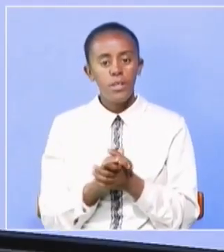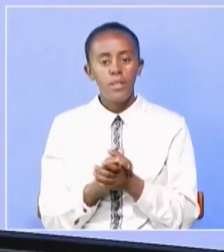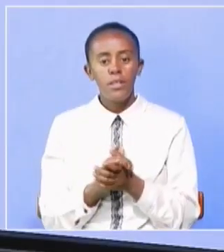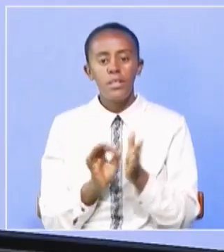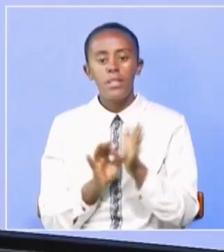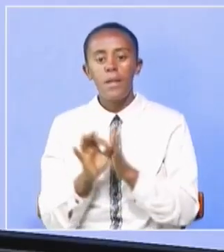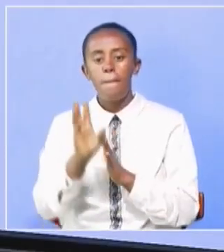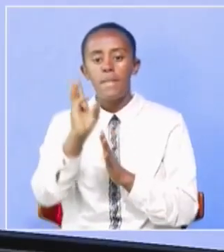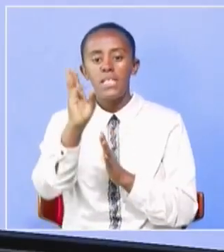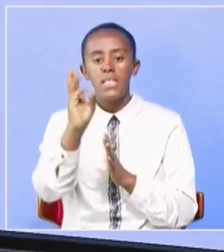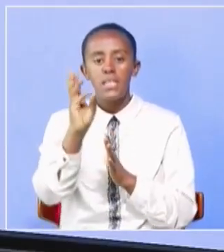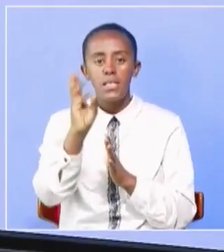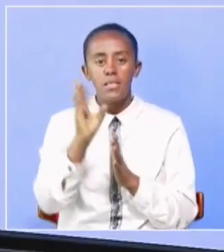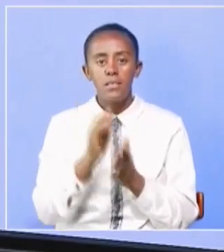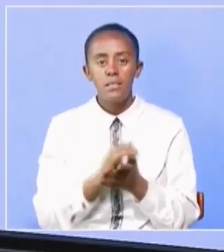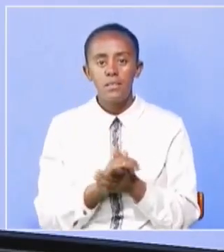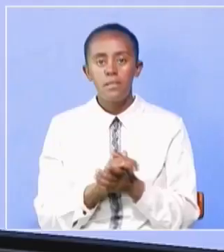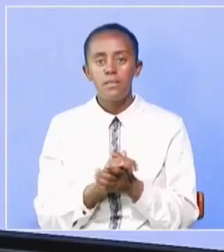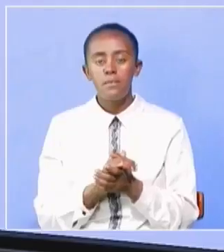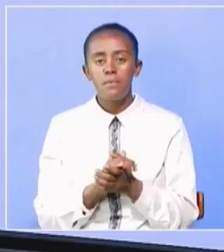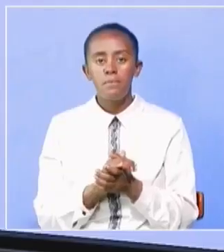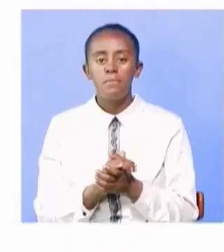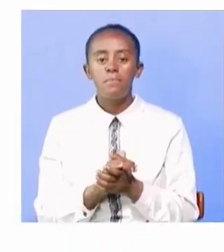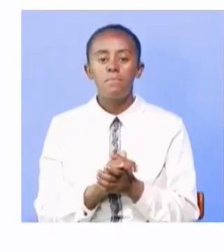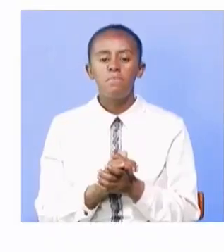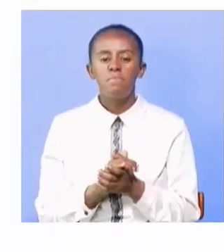Number 7, the word that we're going to see is dawn.